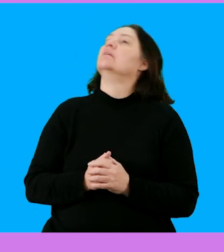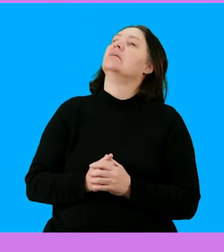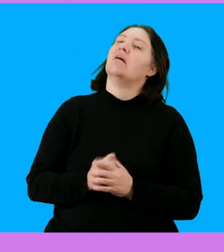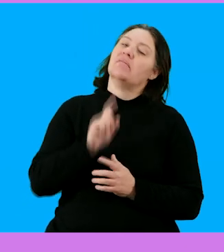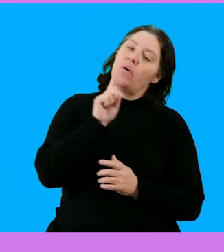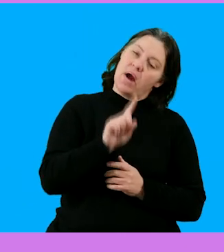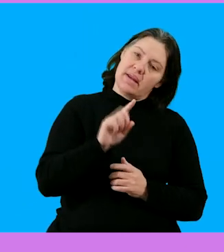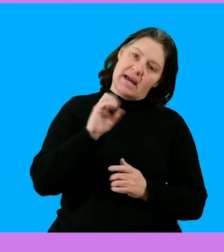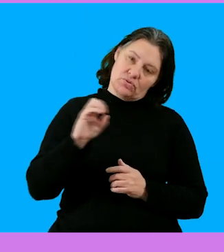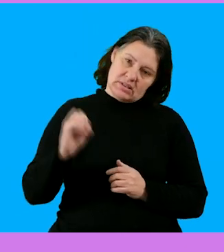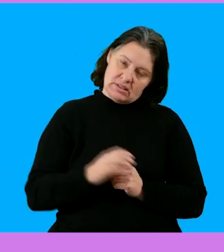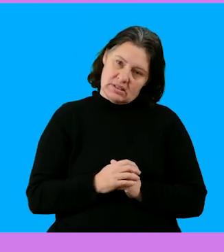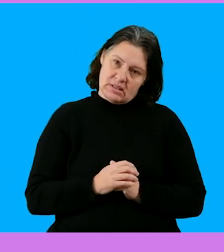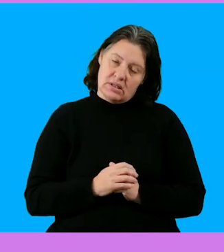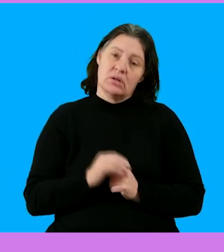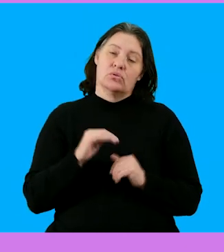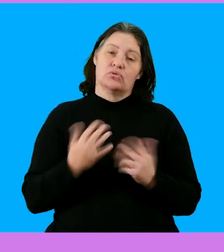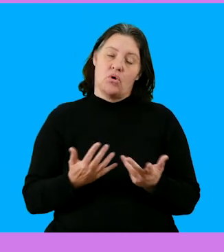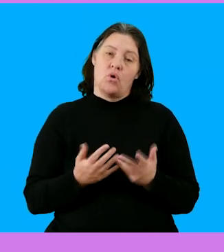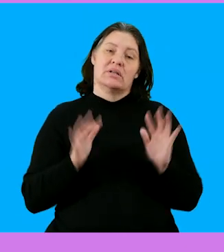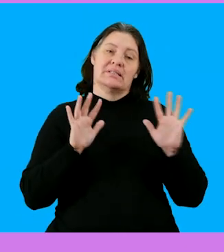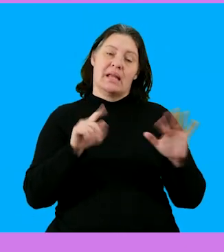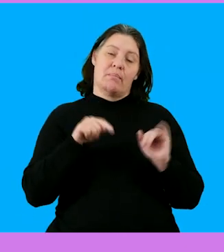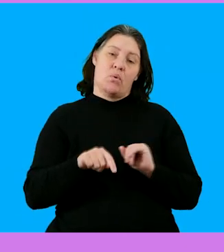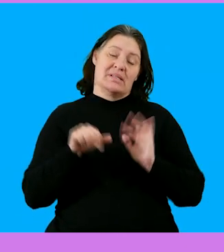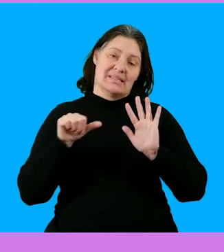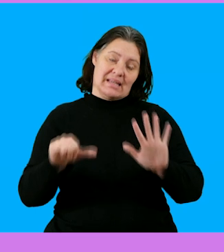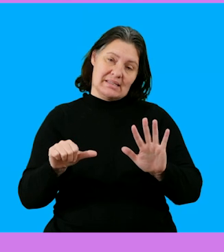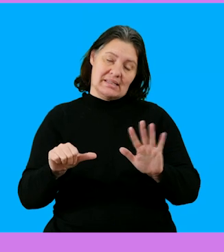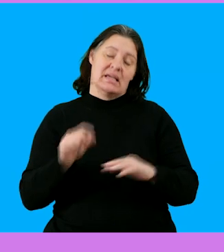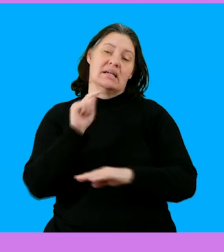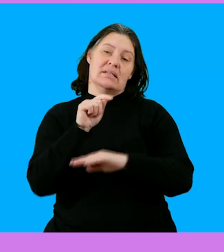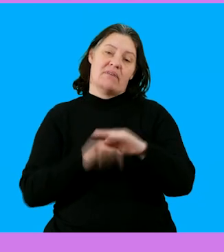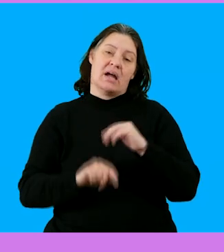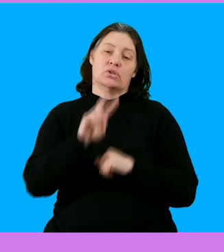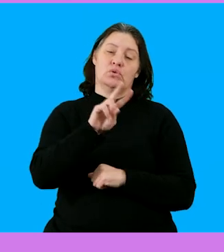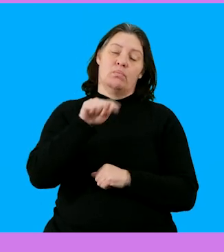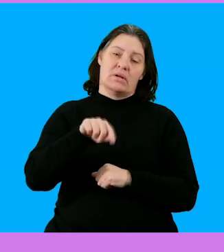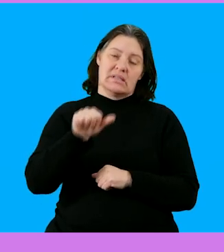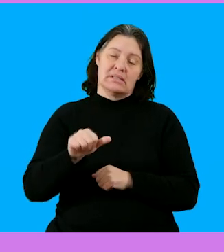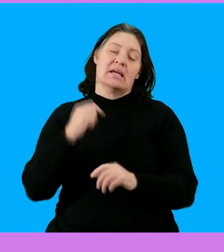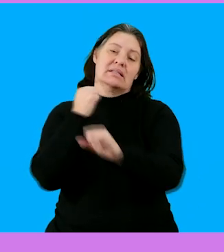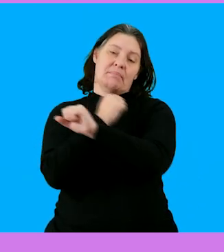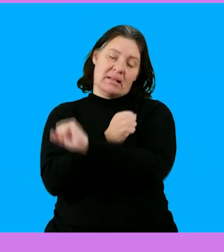of 100. So therefore 10.6 divided by 2.6 multiplied by